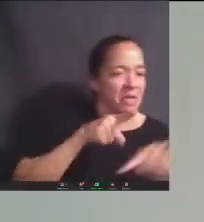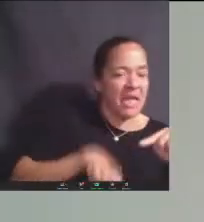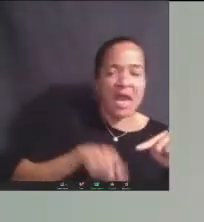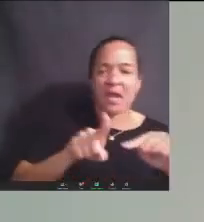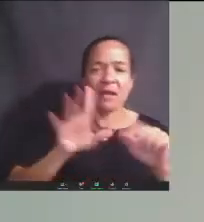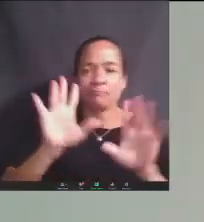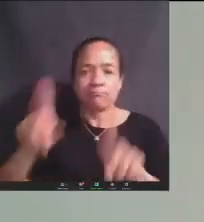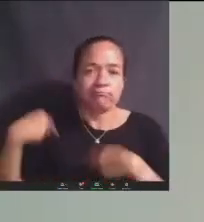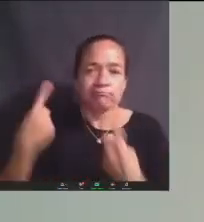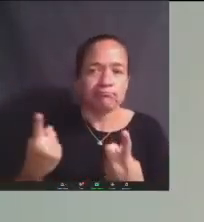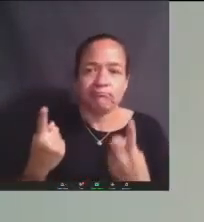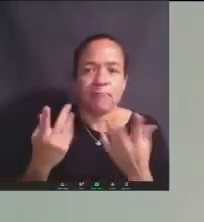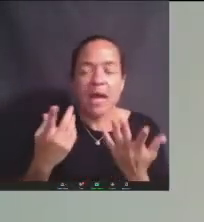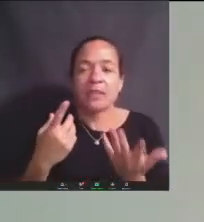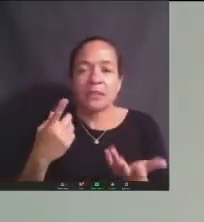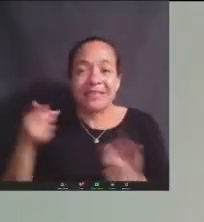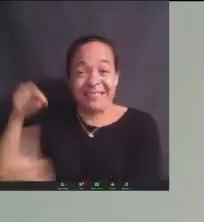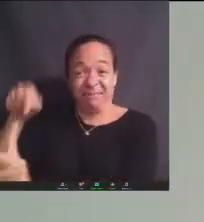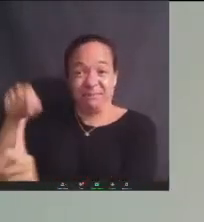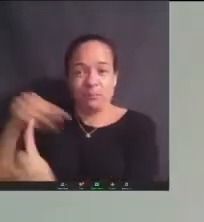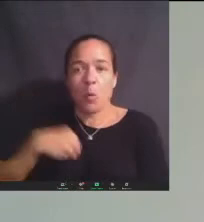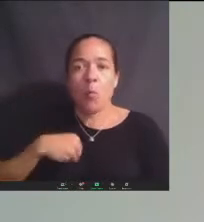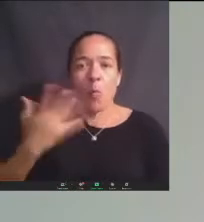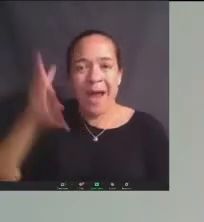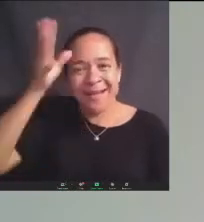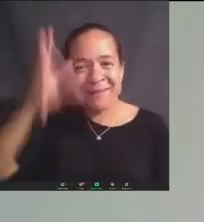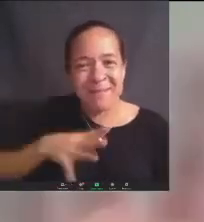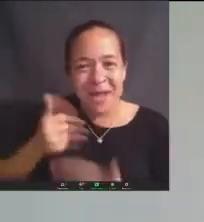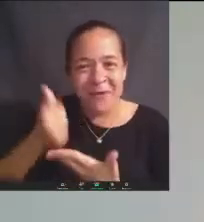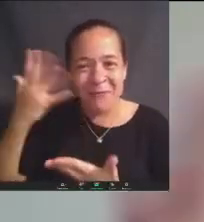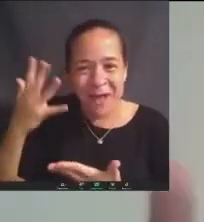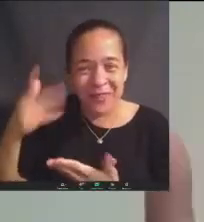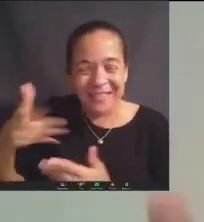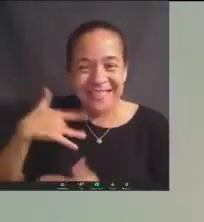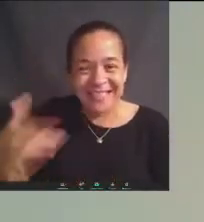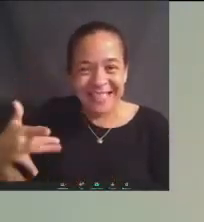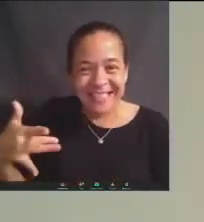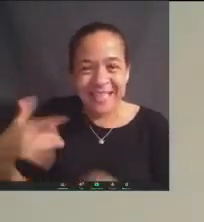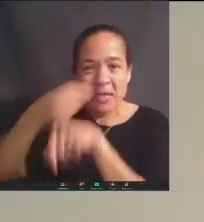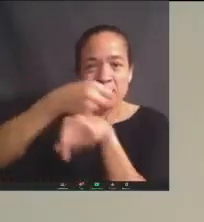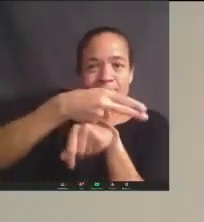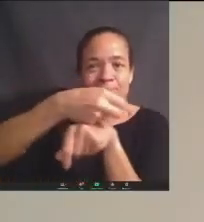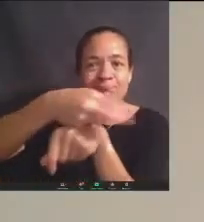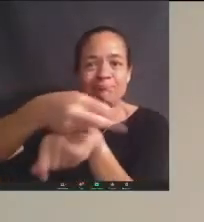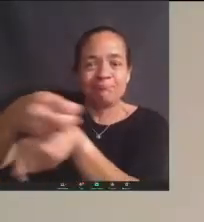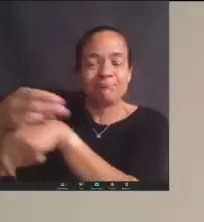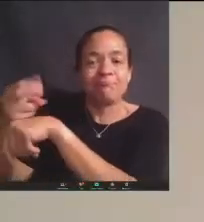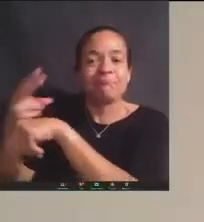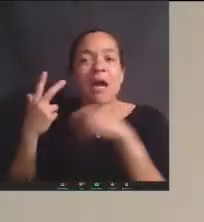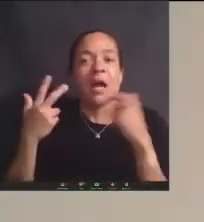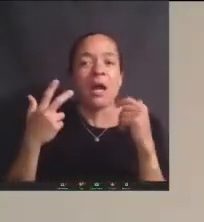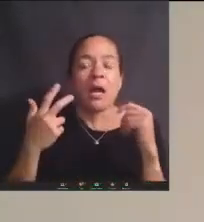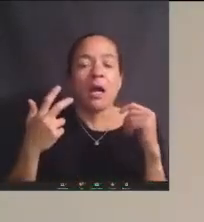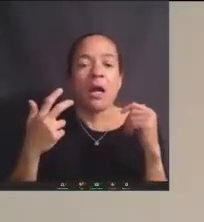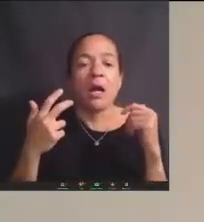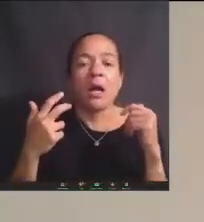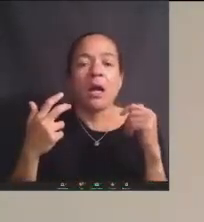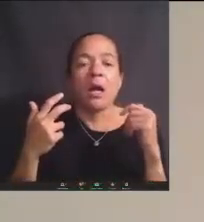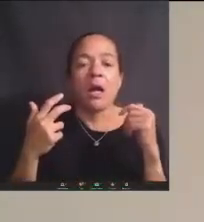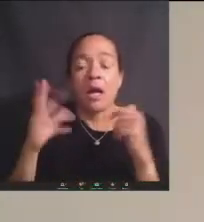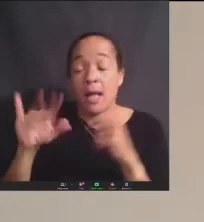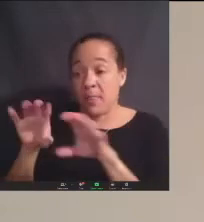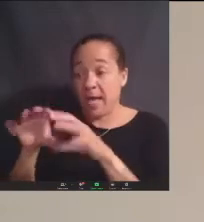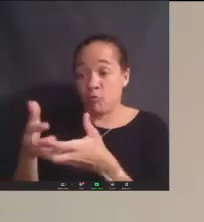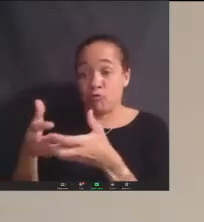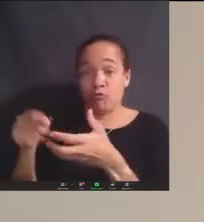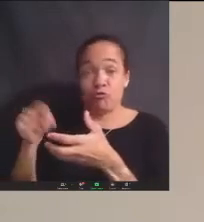white, male, wealthy, right? Mm-hmm. And that group might do okay, but